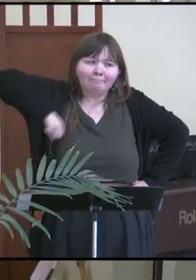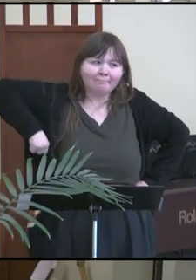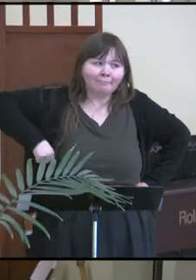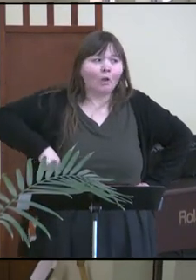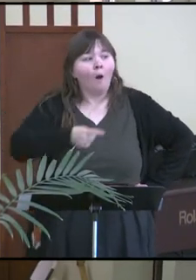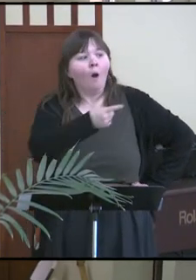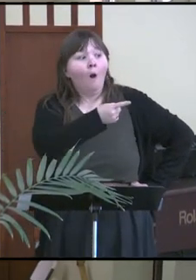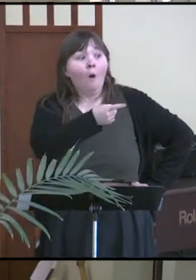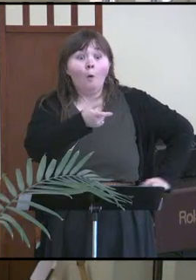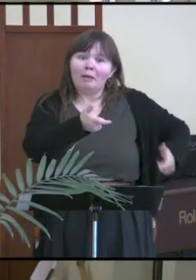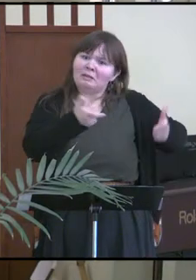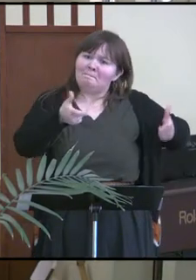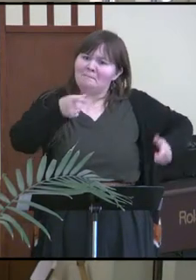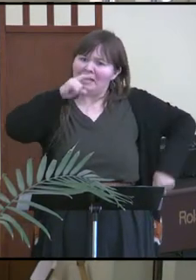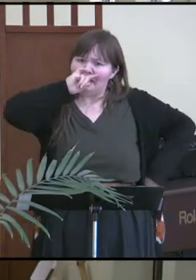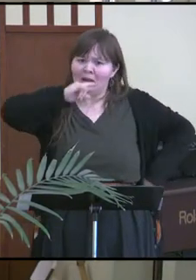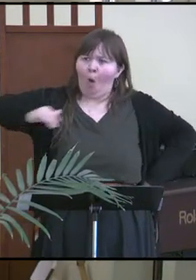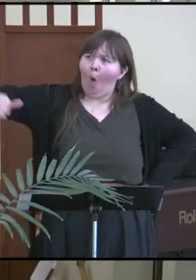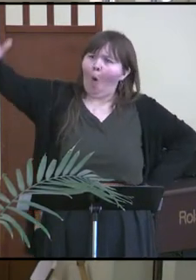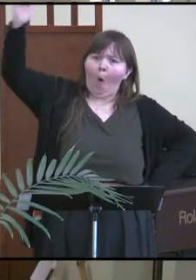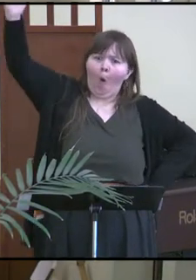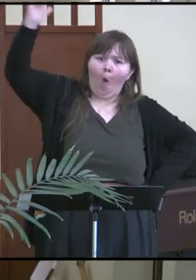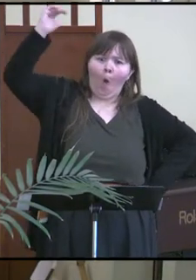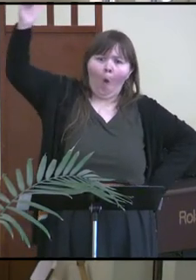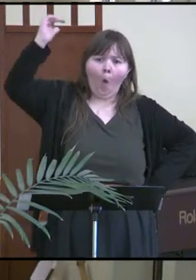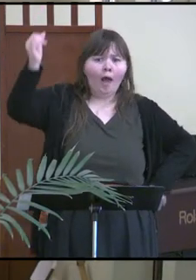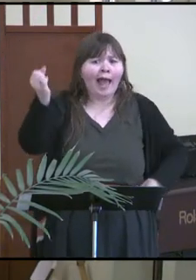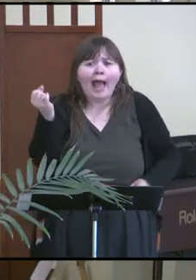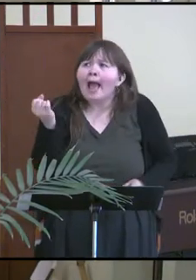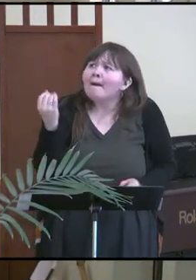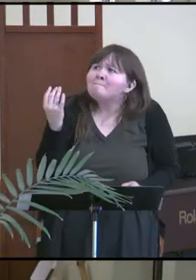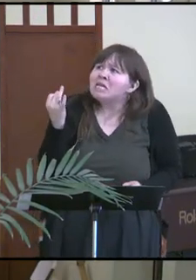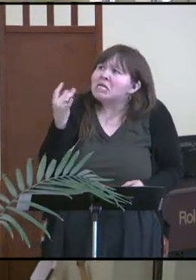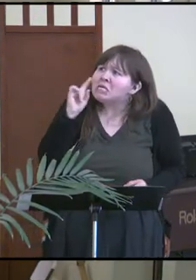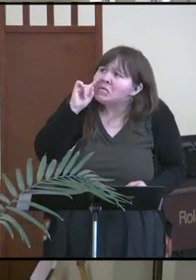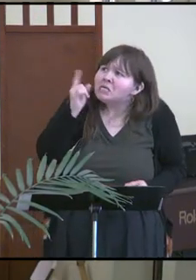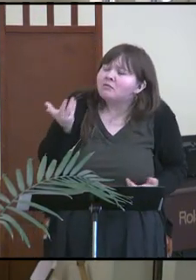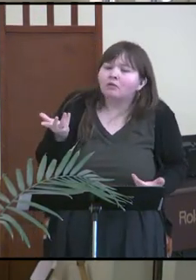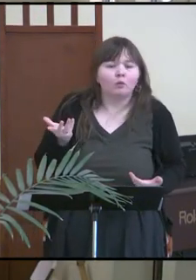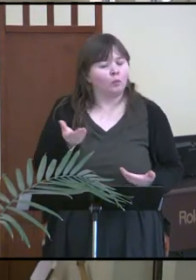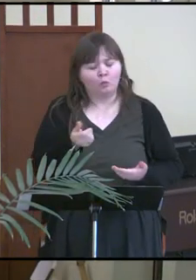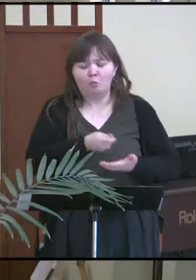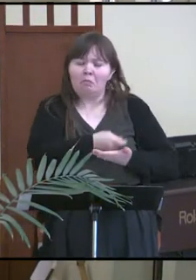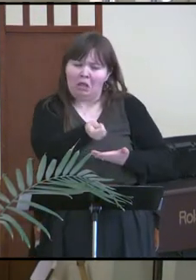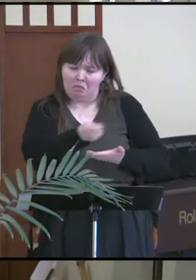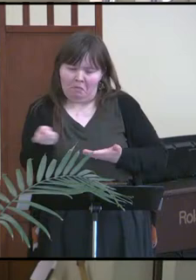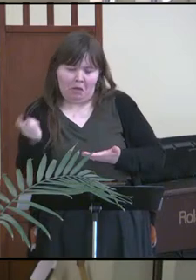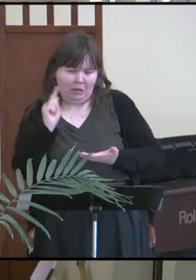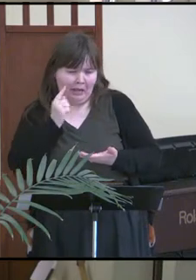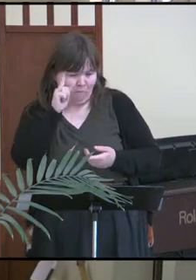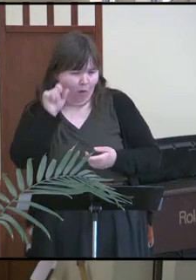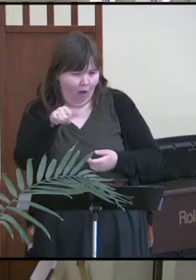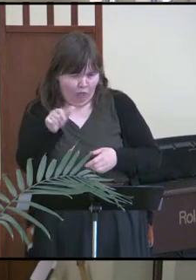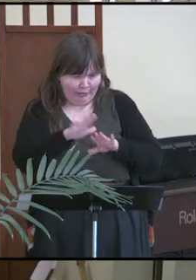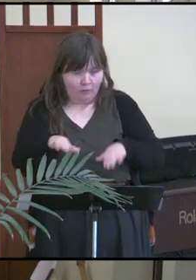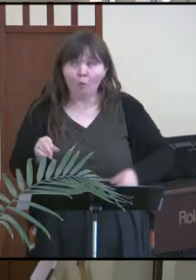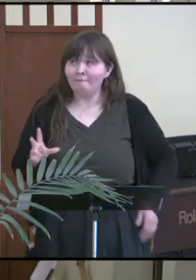Oh, there's a big kid. How many do I get? You can pass out some to the other kids, oh, too.